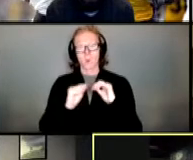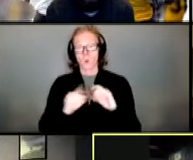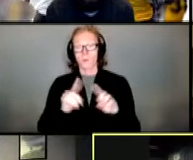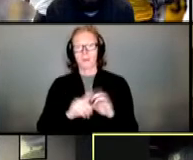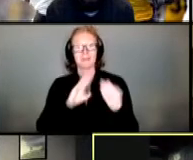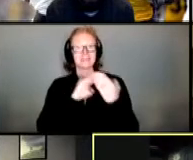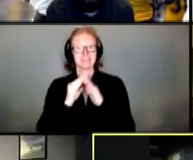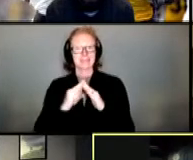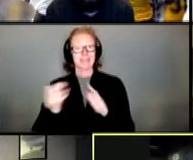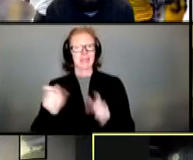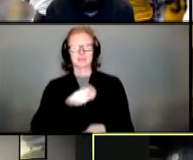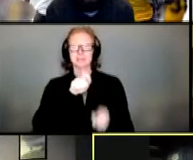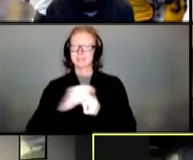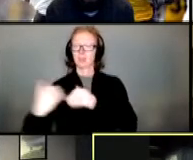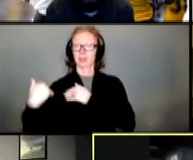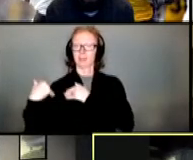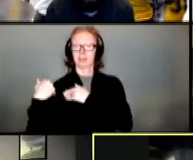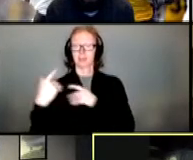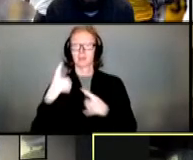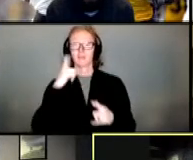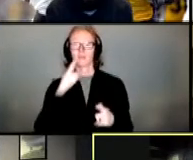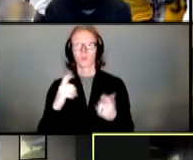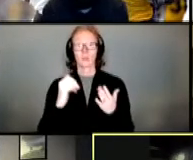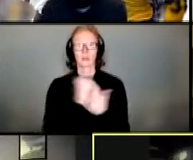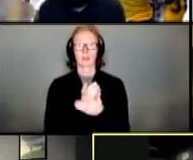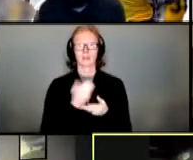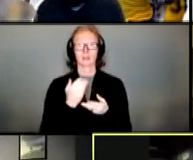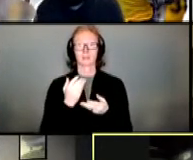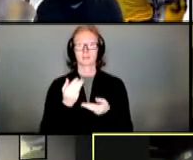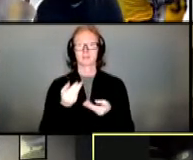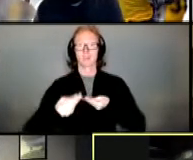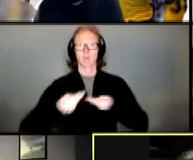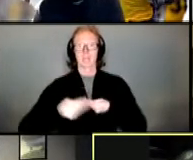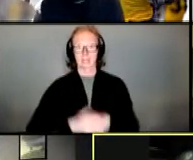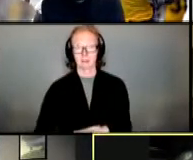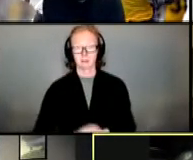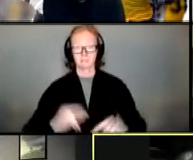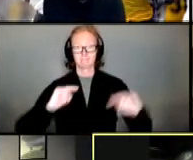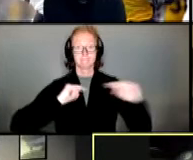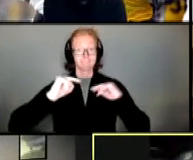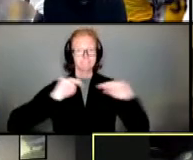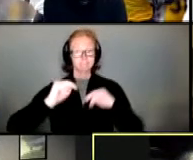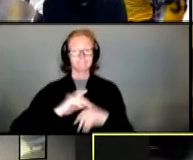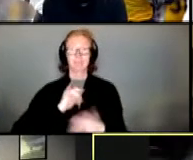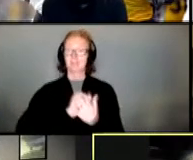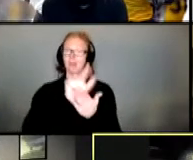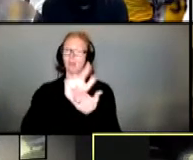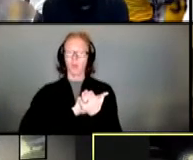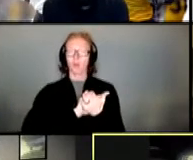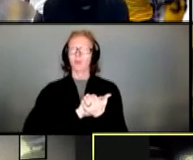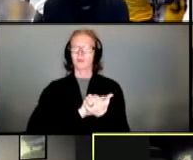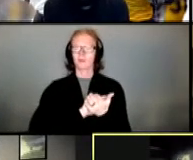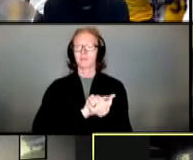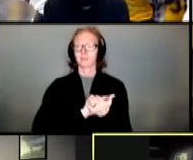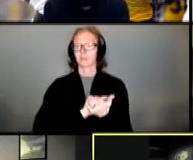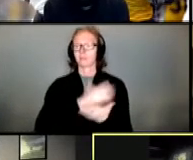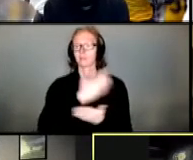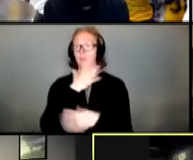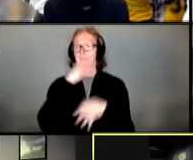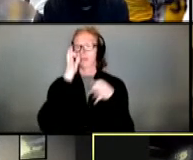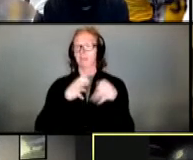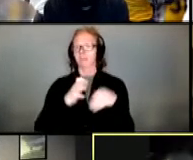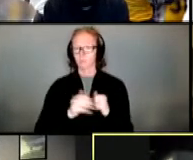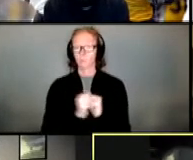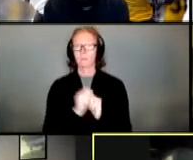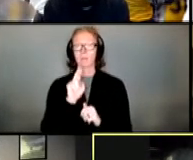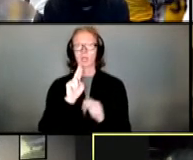have obligations under collective bargaining rule, you know, law, to bargain in good faith with the union. And they're doing that